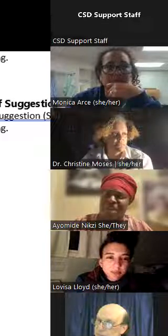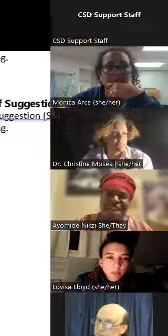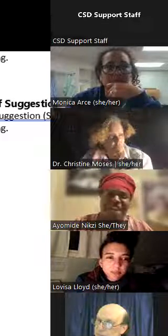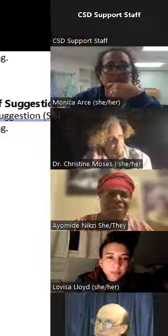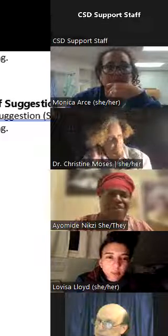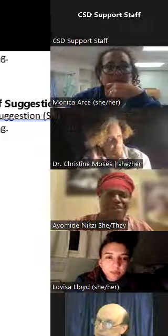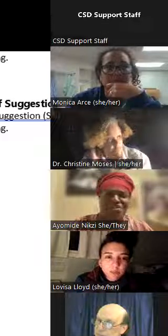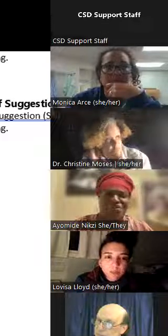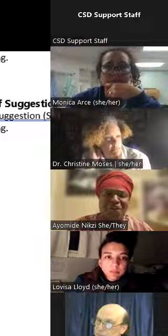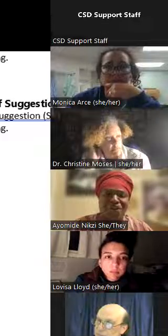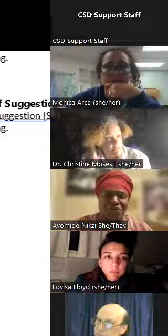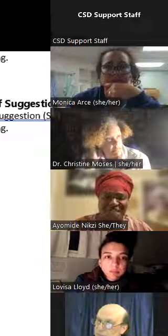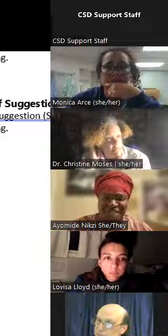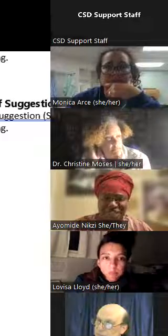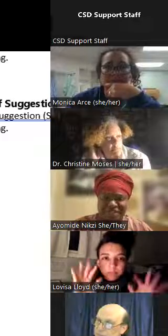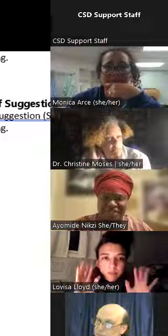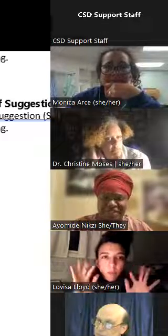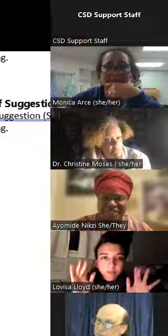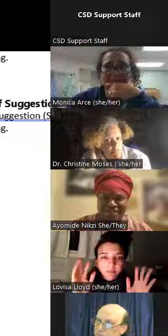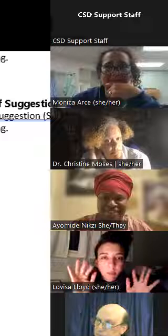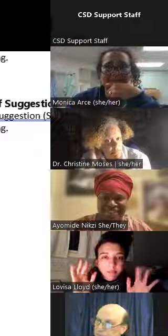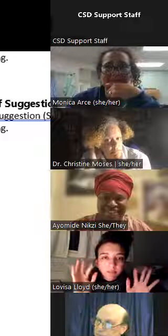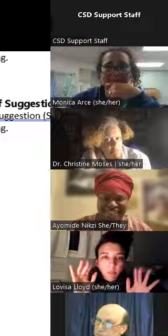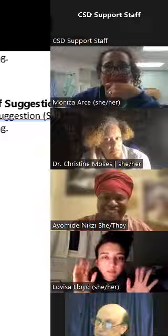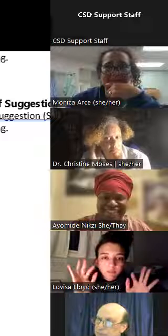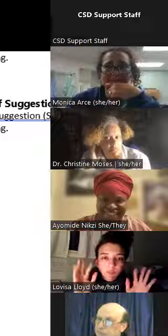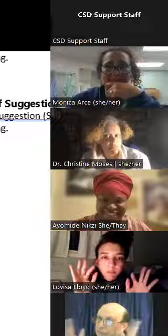Are we okay to move on from this section?